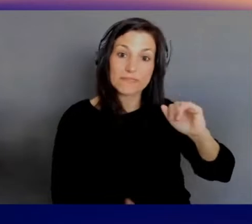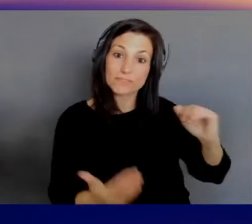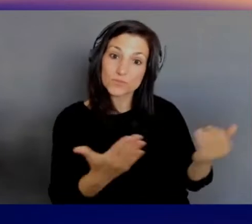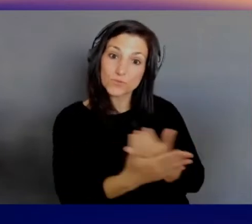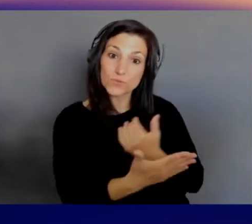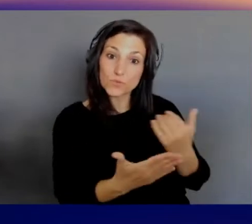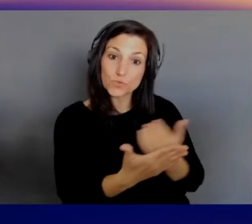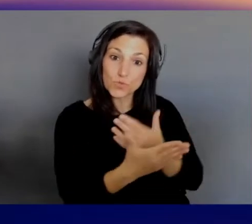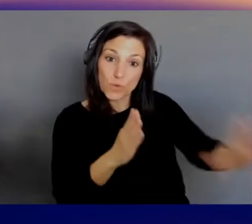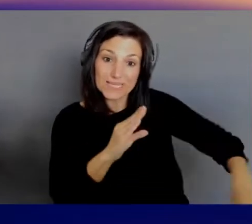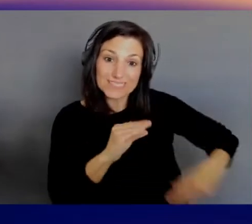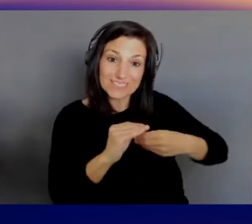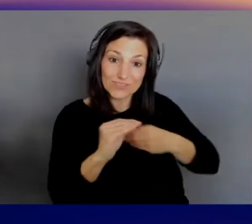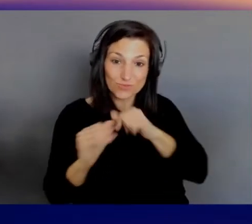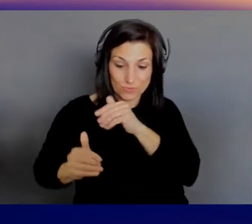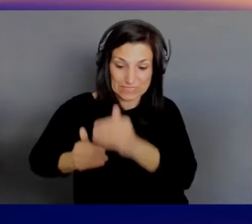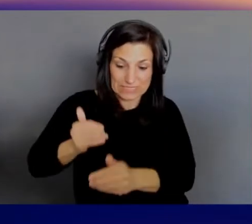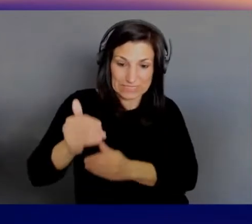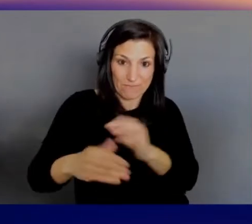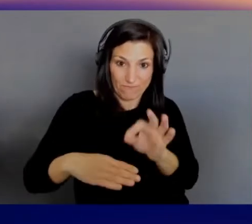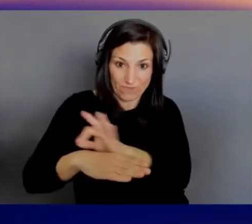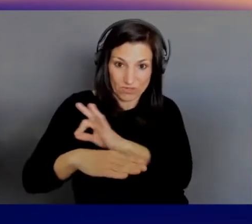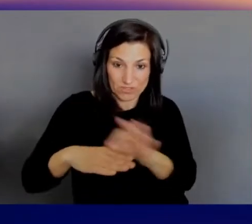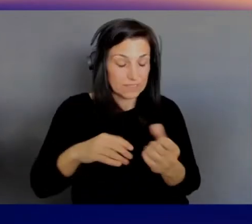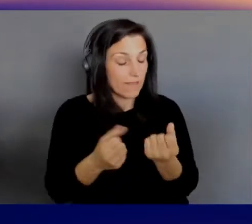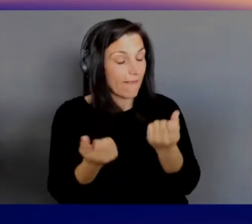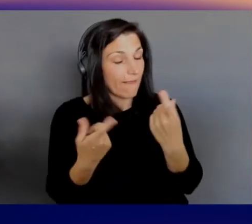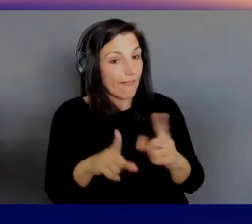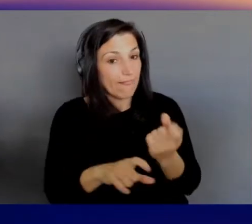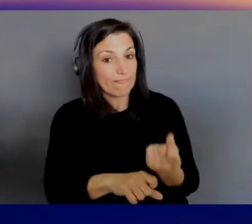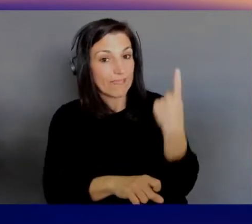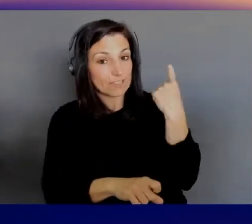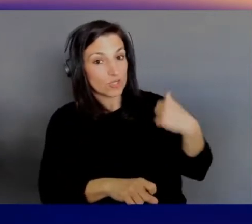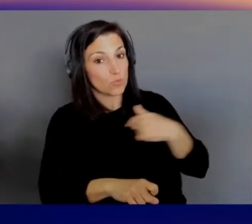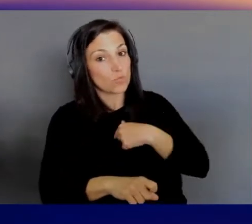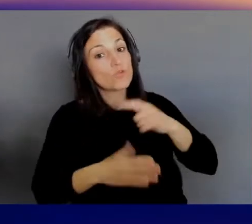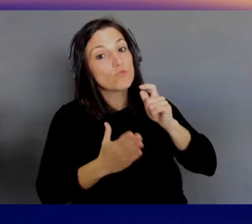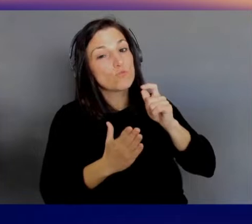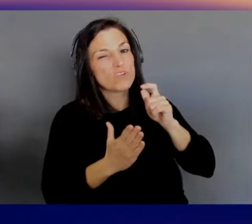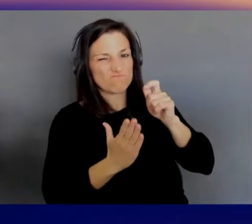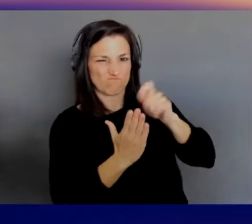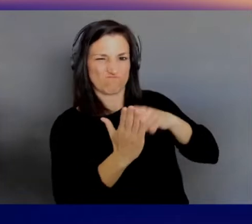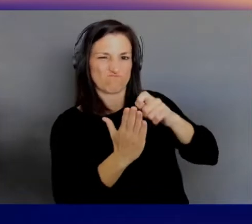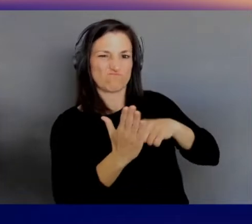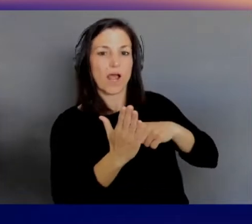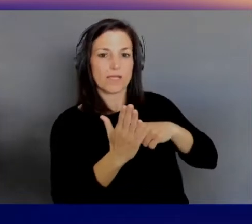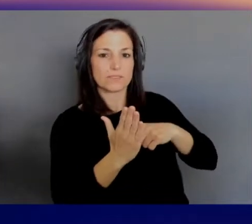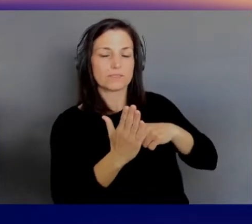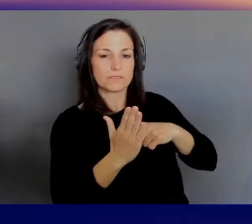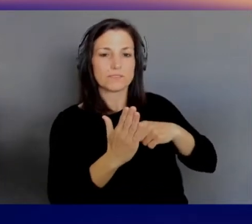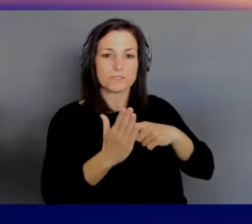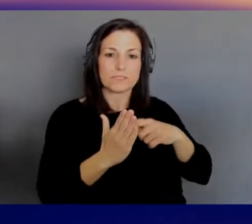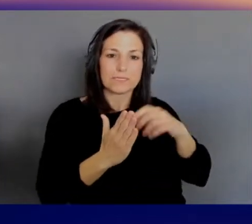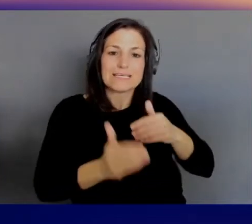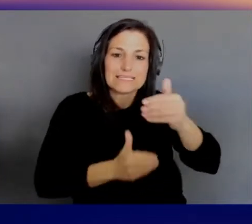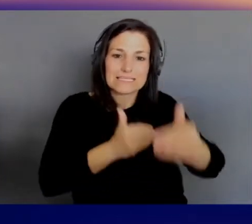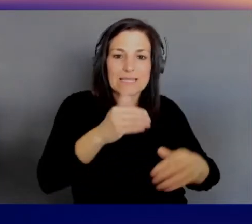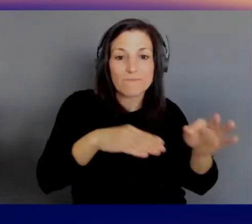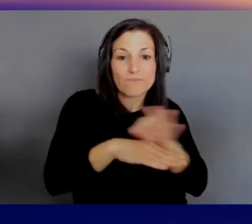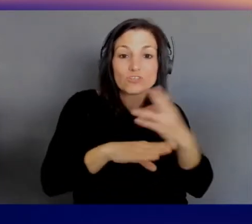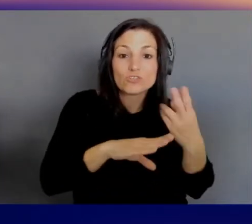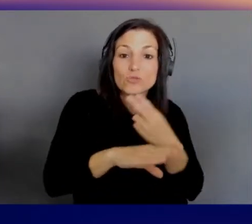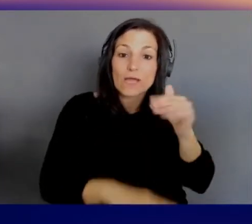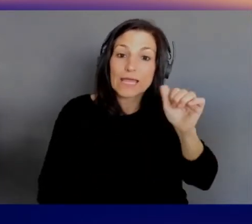Functions. Last year, we used to write Step Functions using ASL, we still do, but once you start